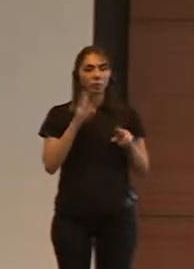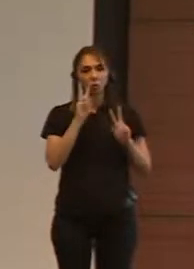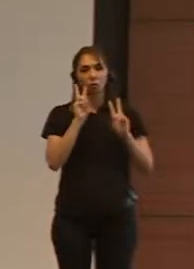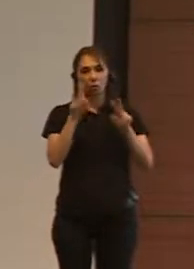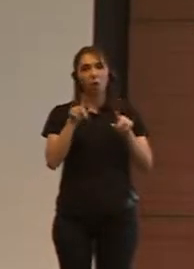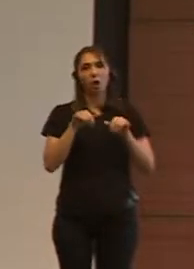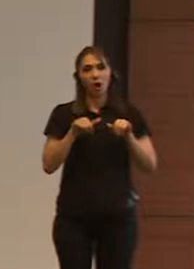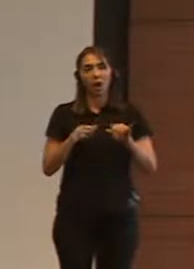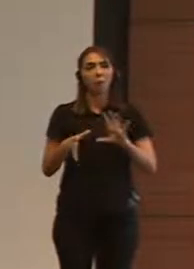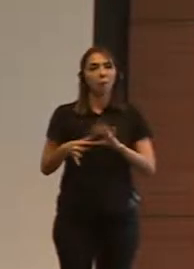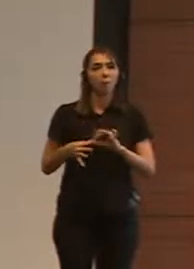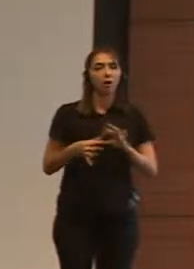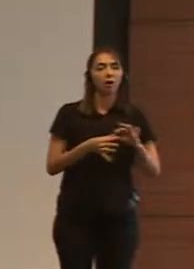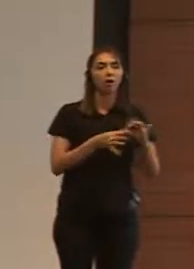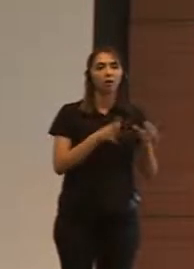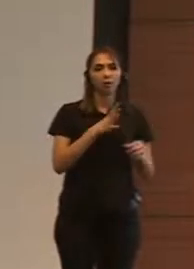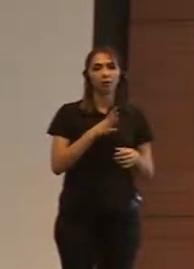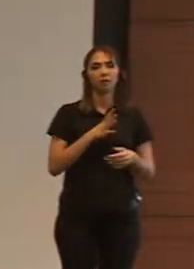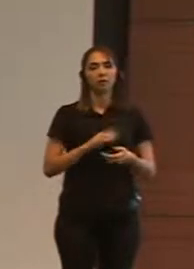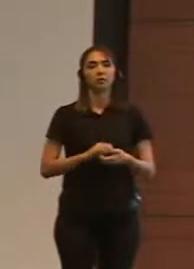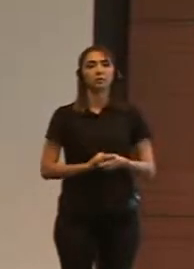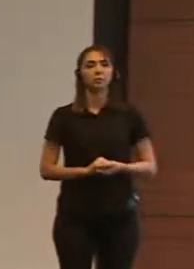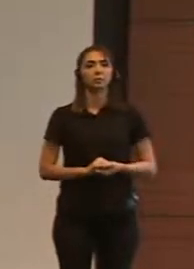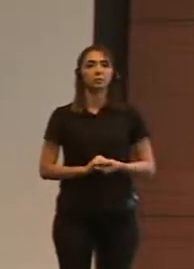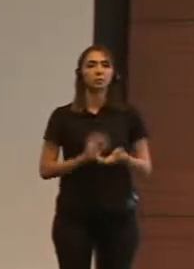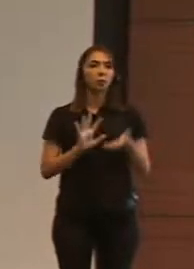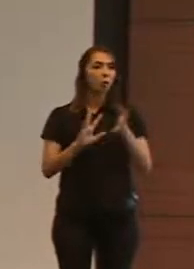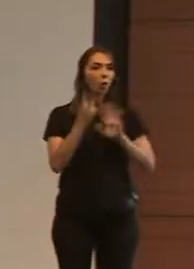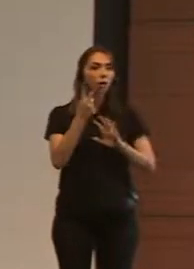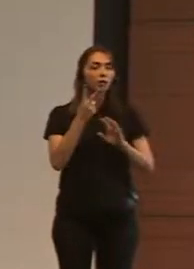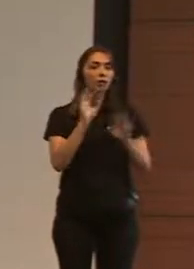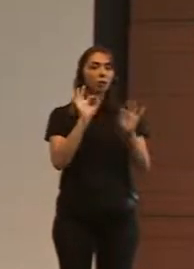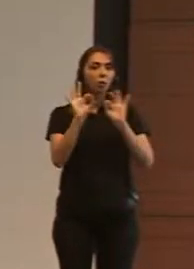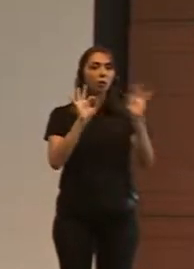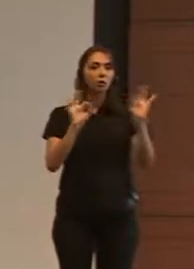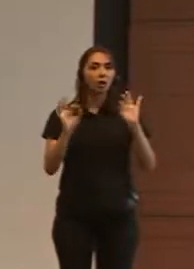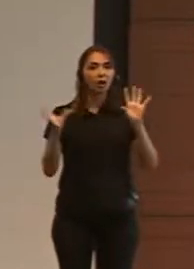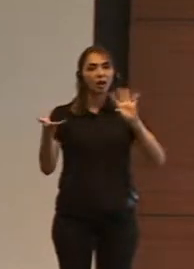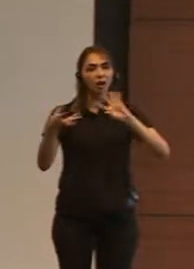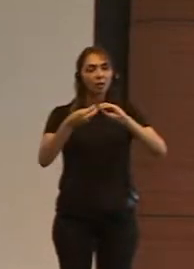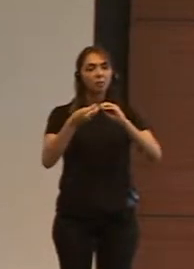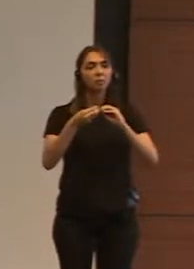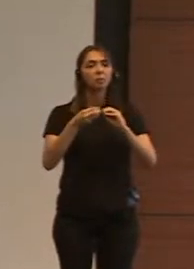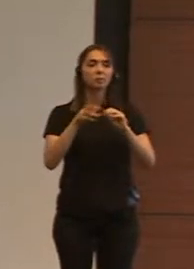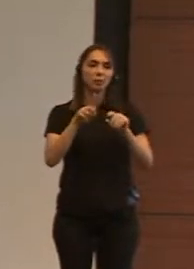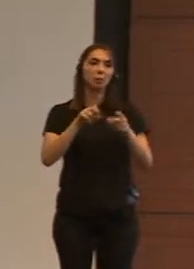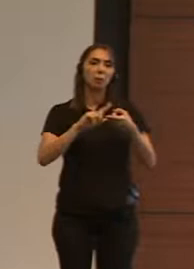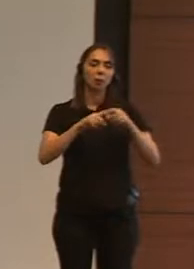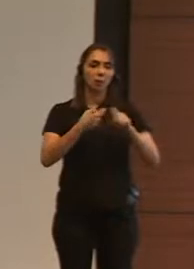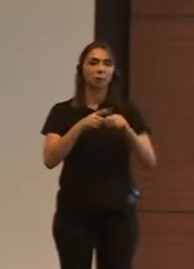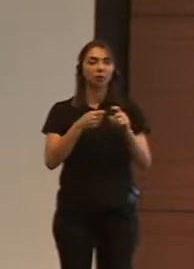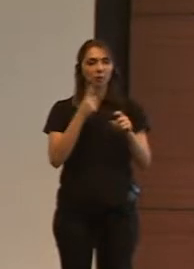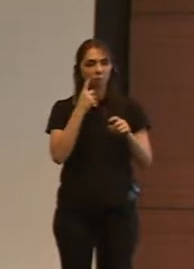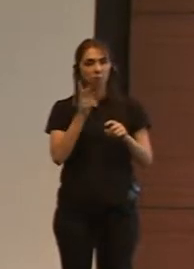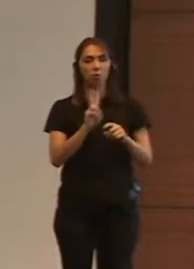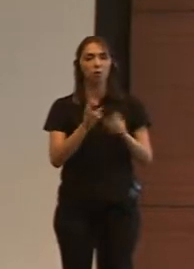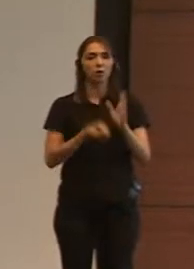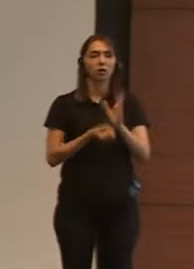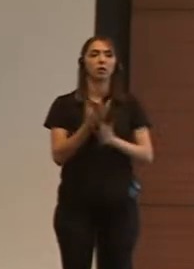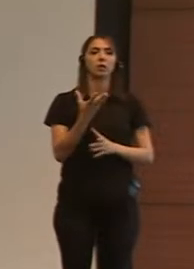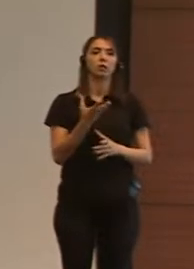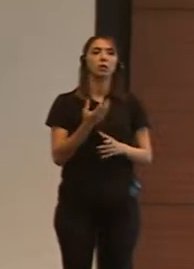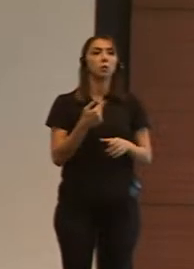bird you know the percy bird model or what i showed in the beginning those 12 dots interacting with one another so there is this similar